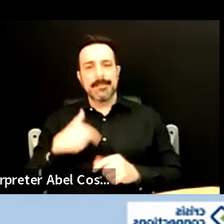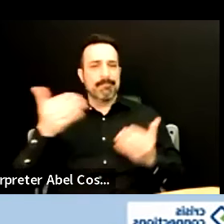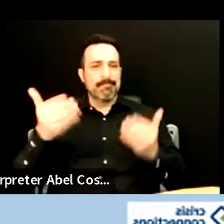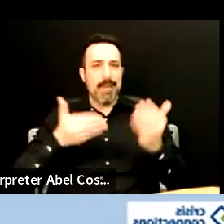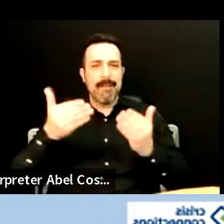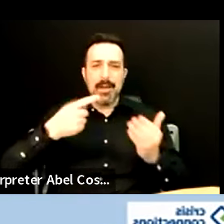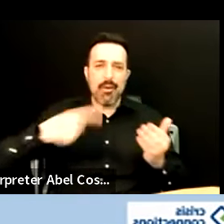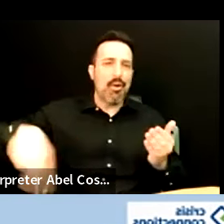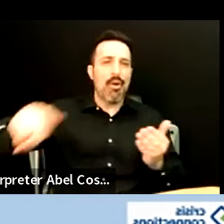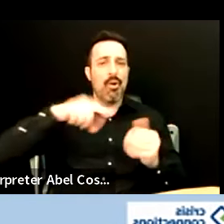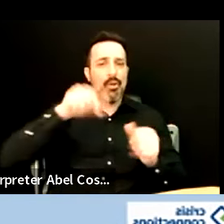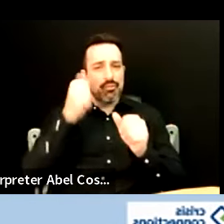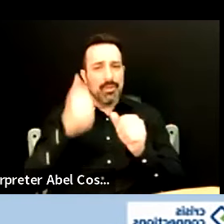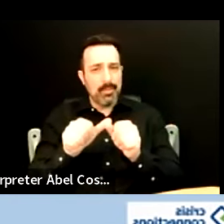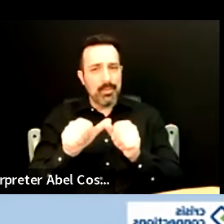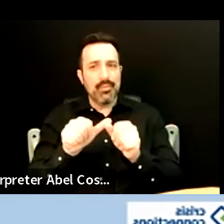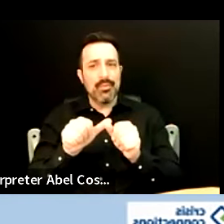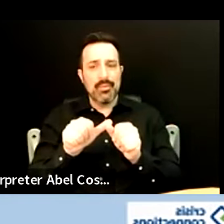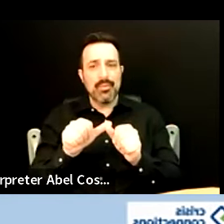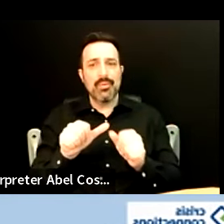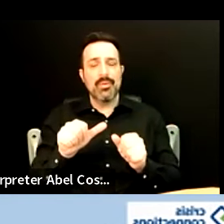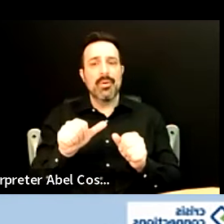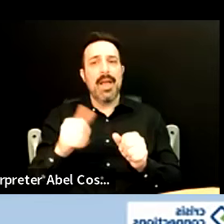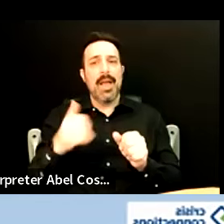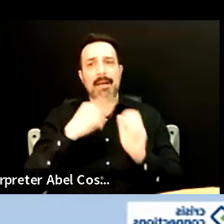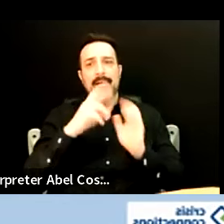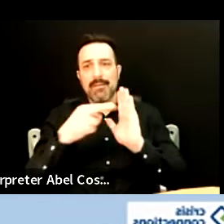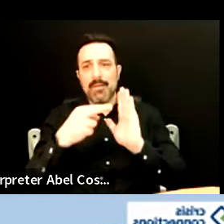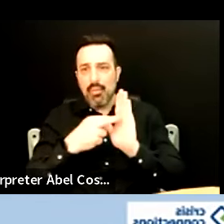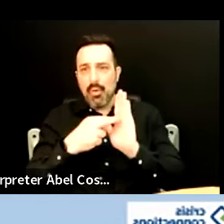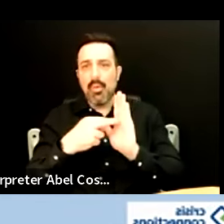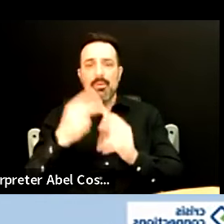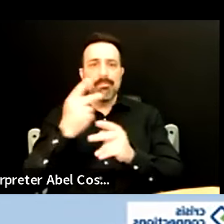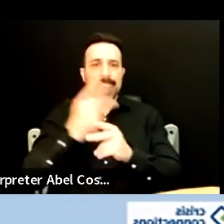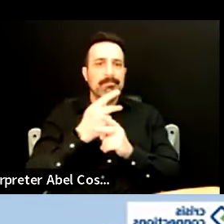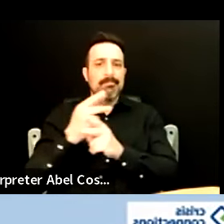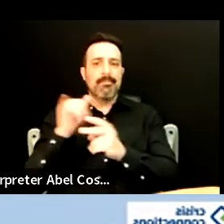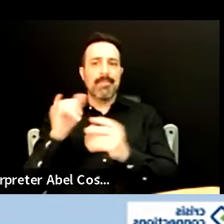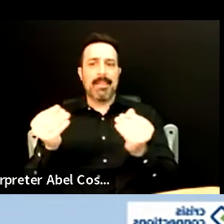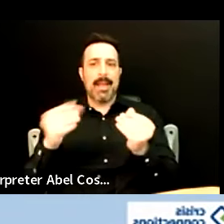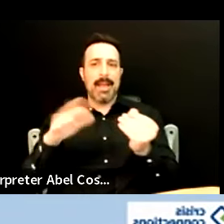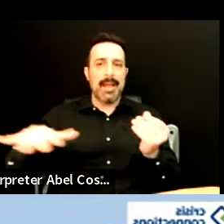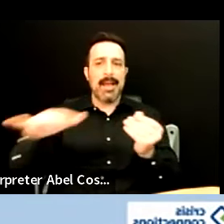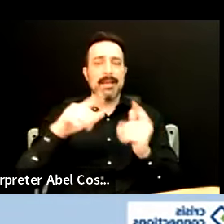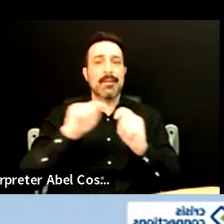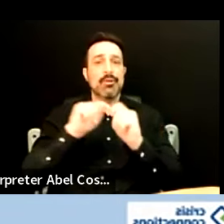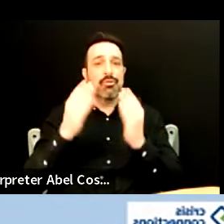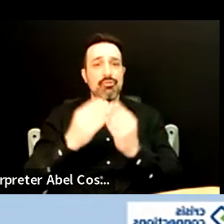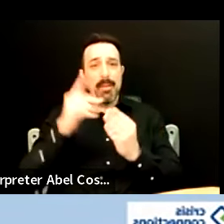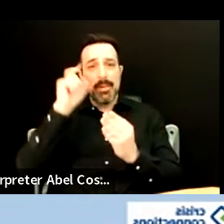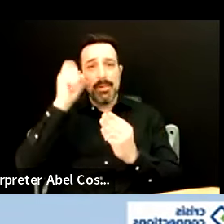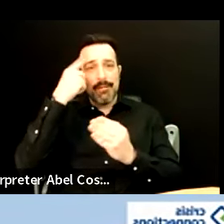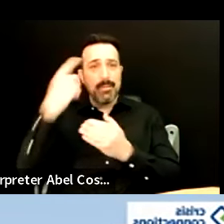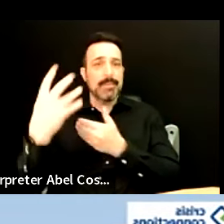of us to remember that there are roles in taking care of these lands that tribal governments participate